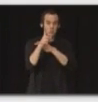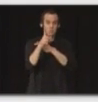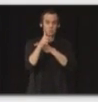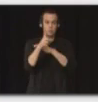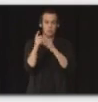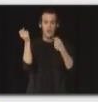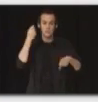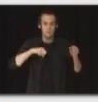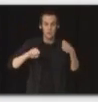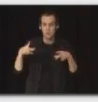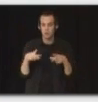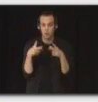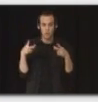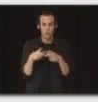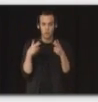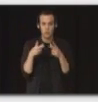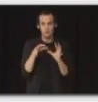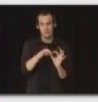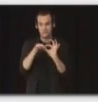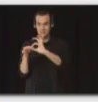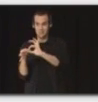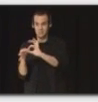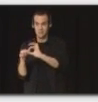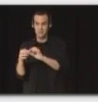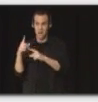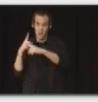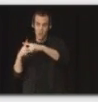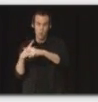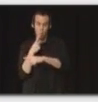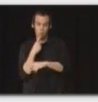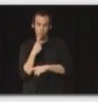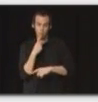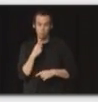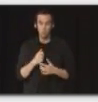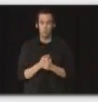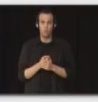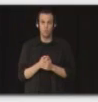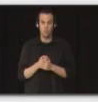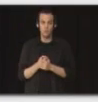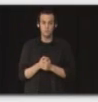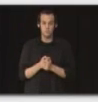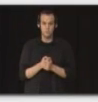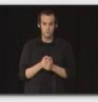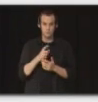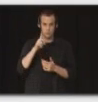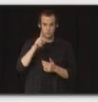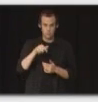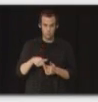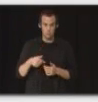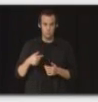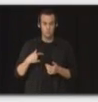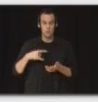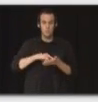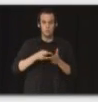somehow share social activities with through the Red Cross as well, half and